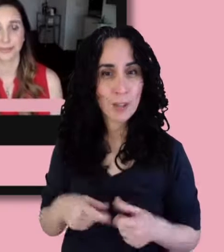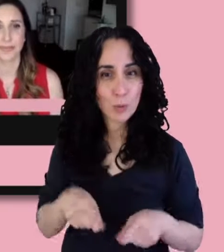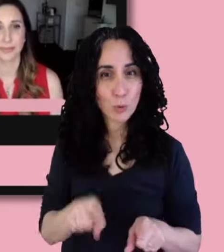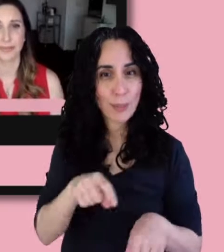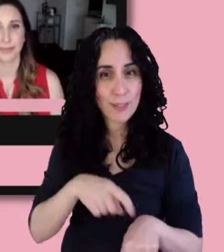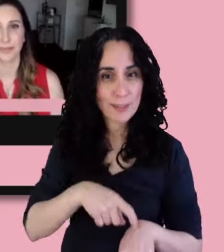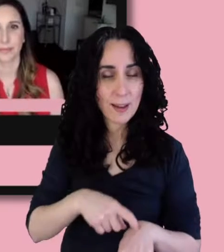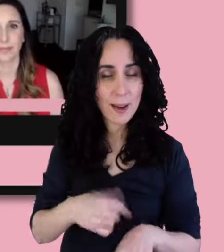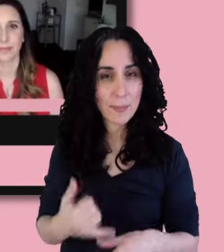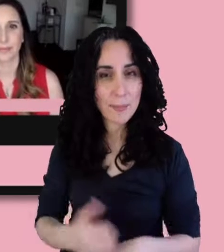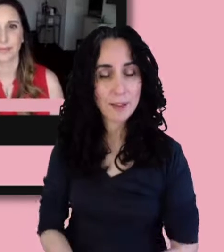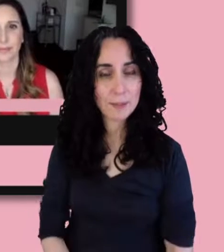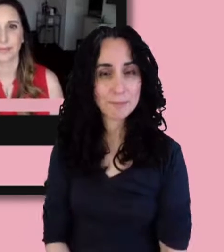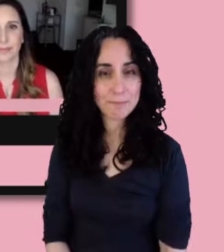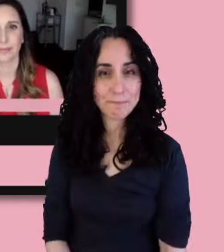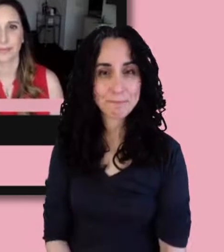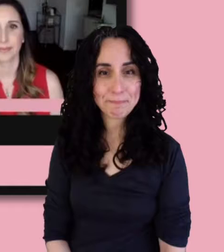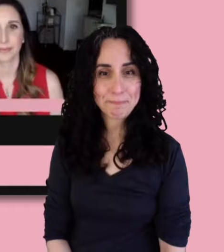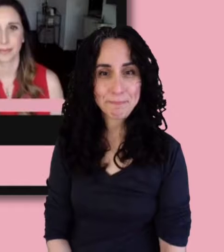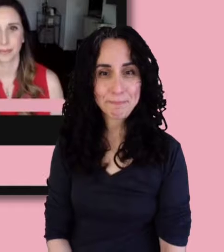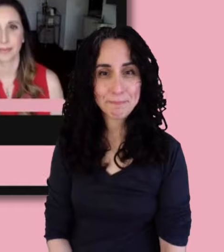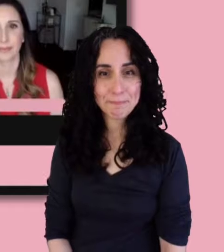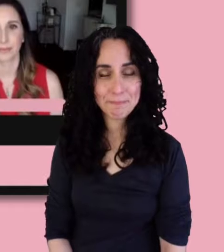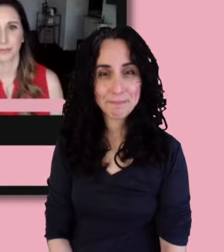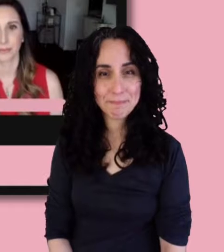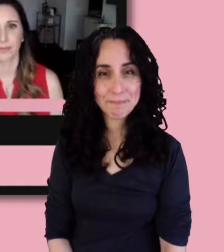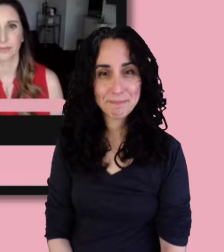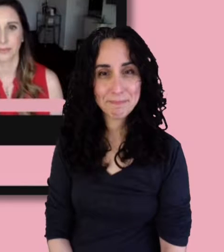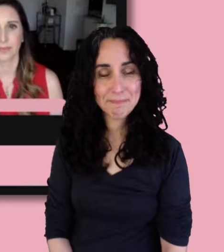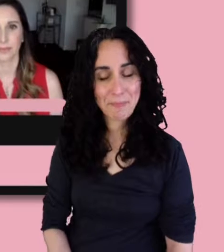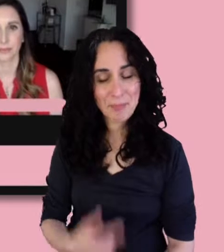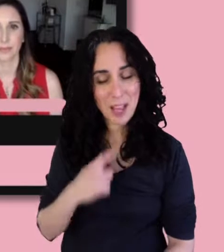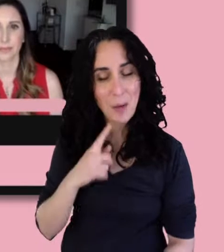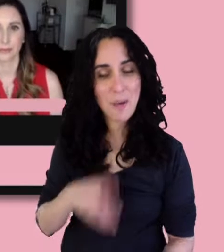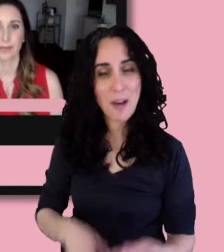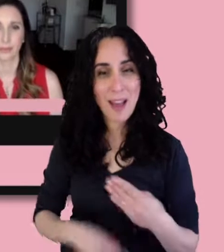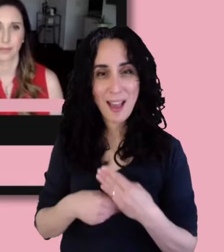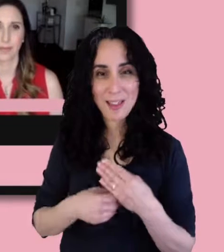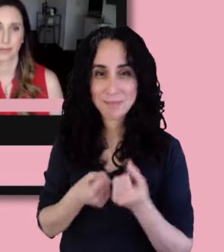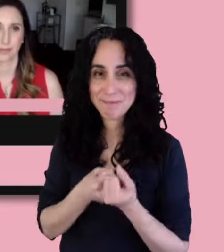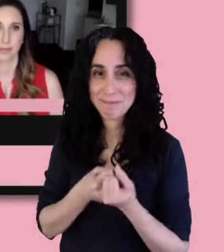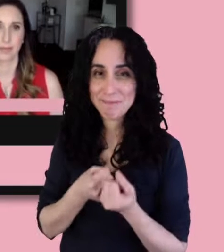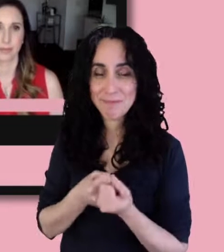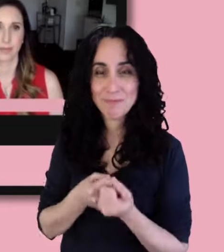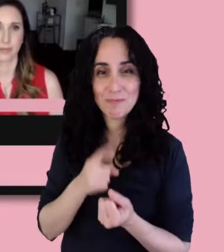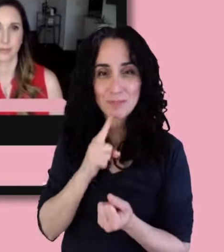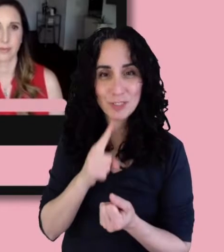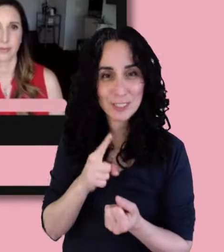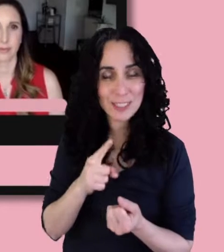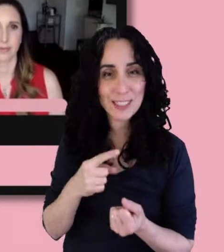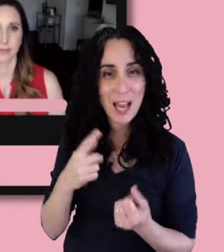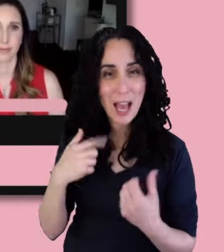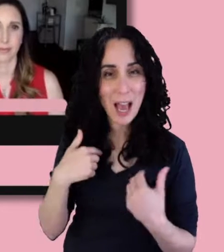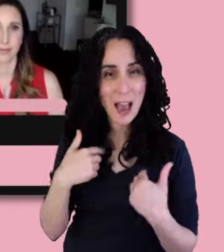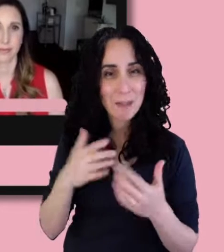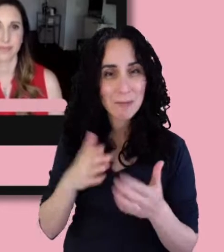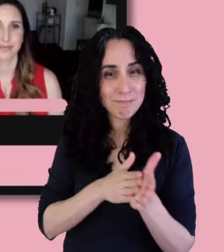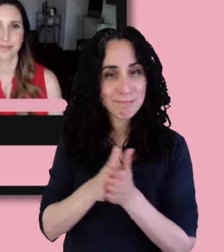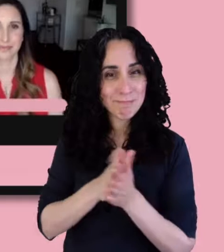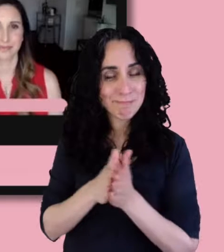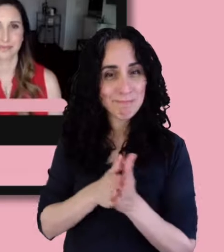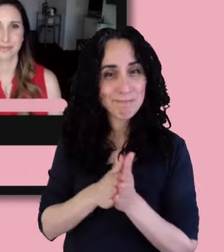I'm just going to add on to that. I'm a firm believer mental health enthusiast. I